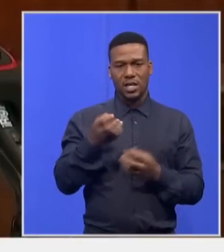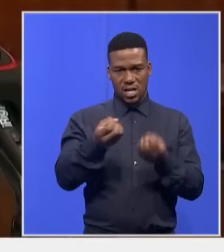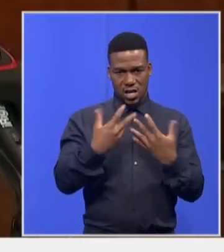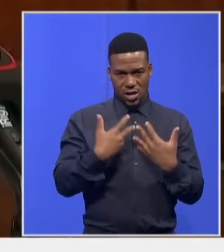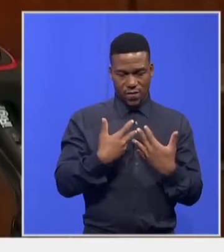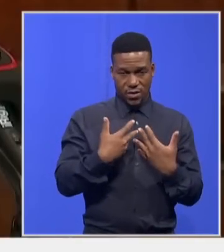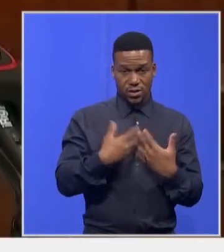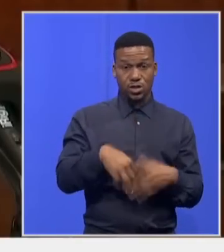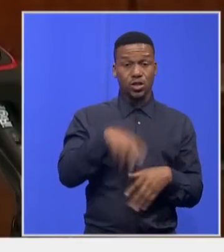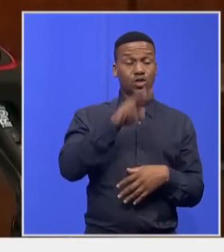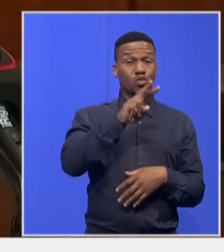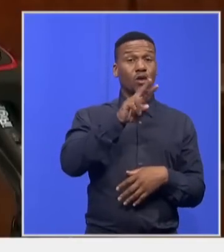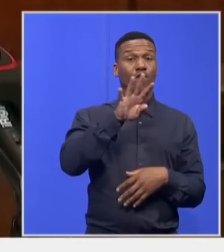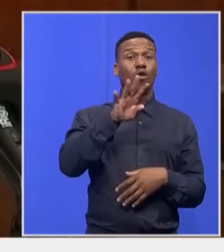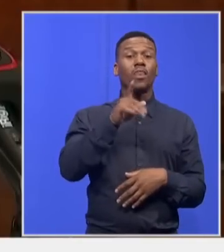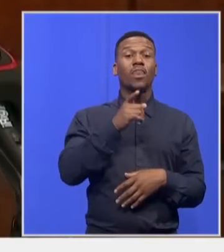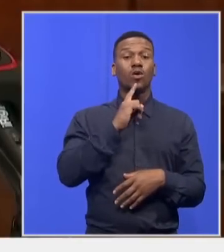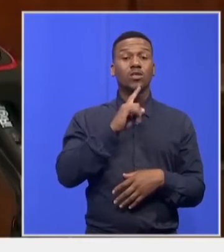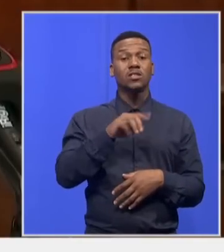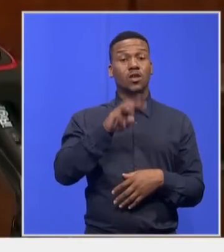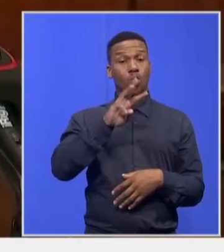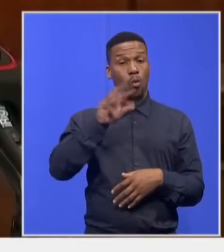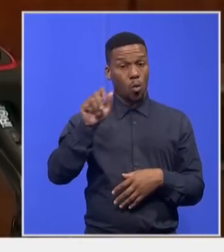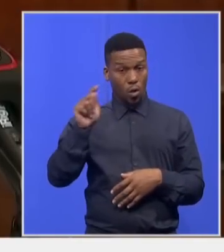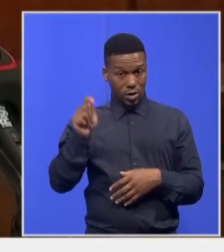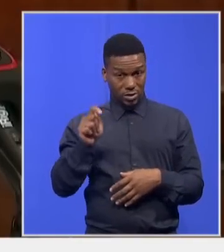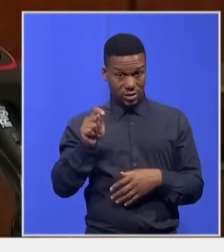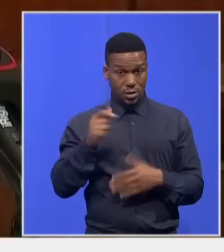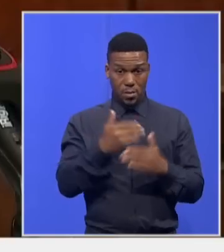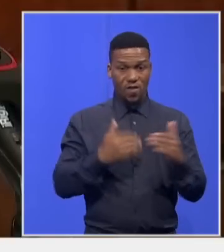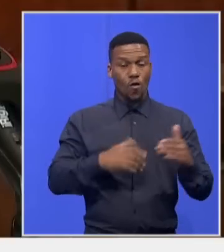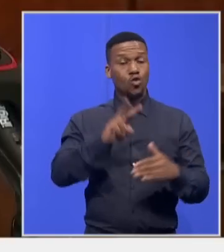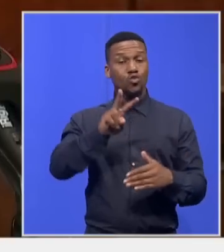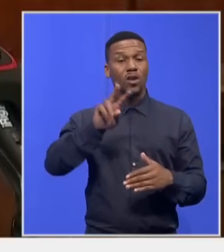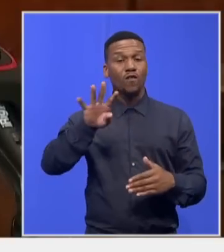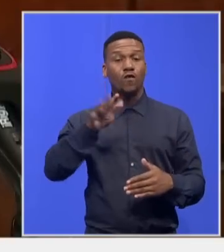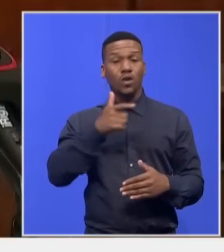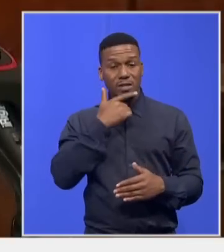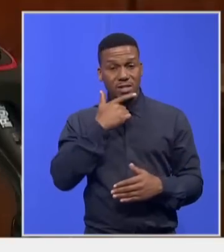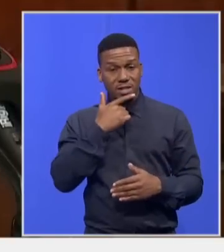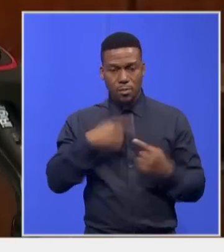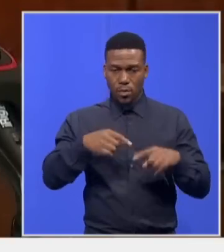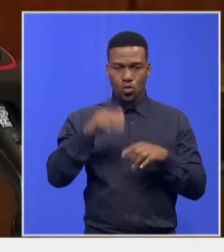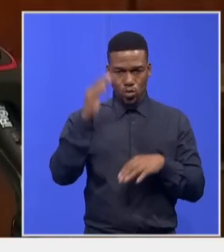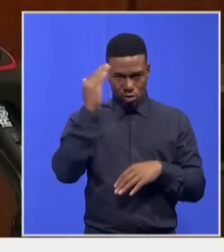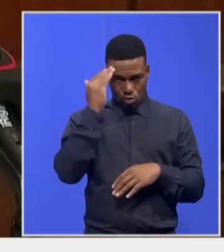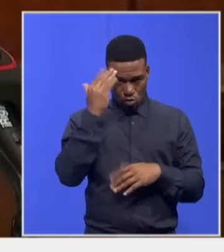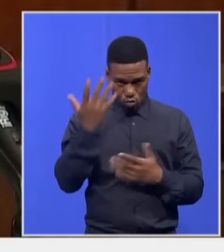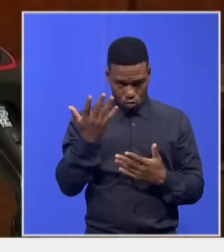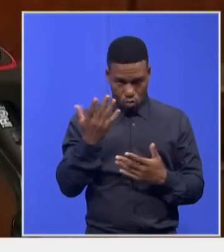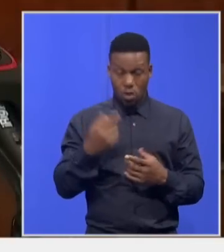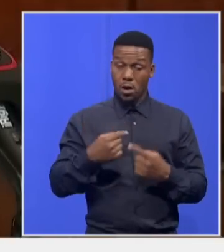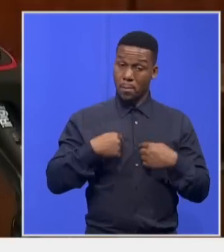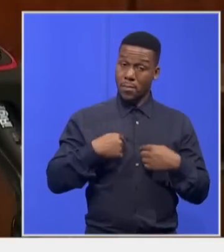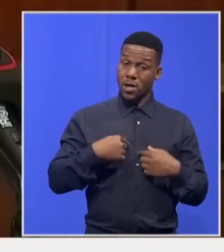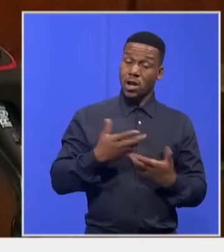24th of December. We know that if we address the Kendall issues of emissions, I've shared with you what the options are, and I didn't tell you what